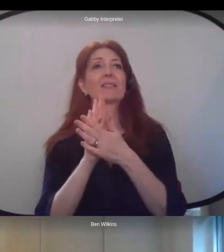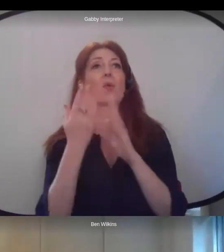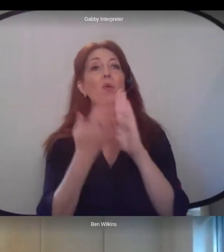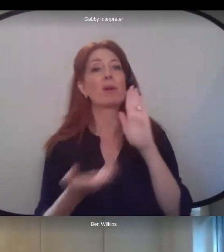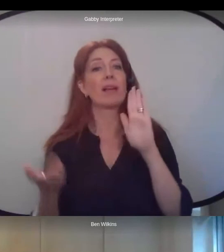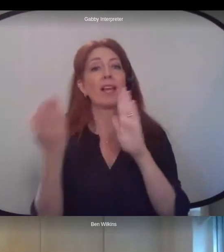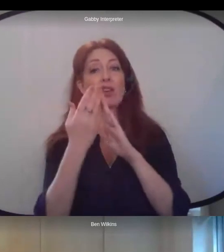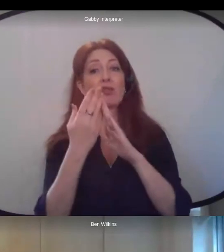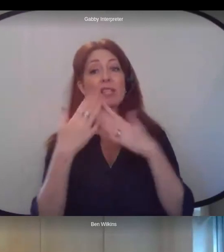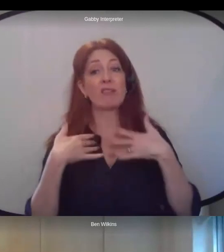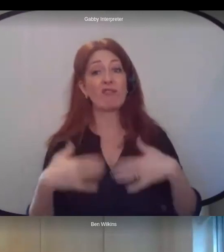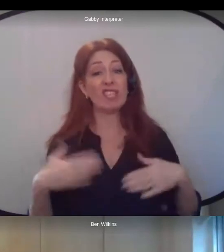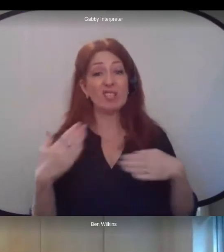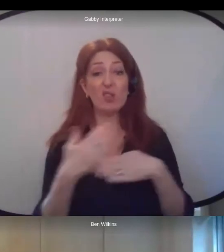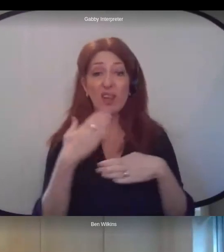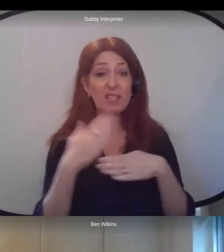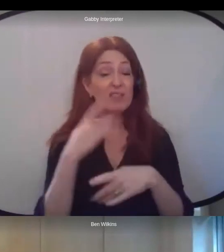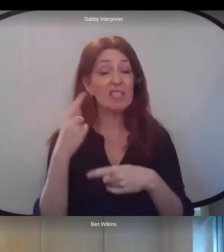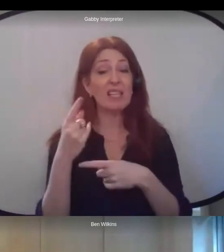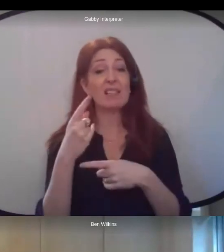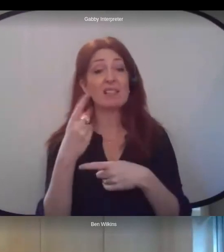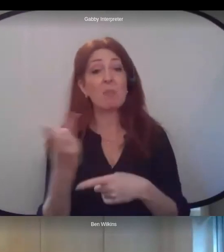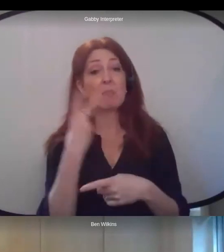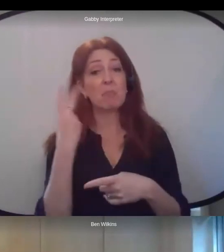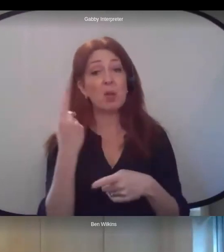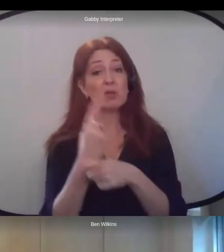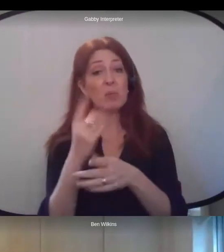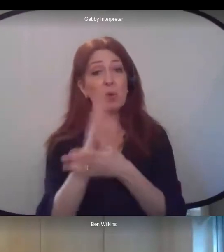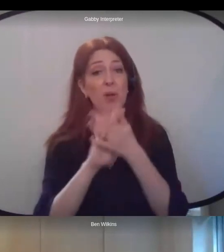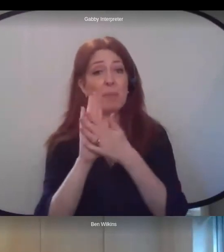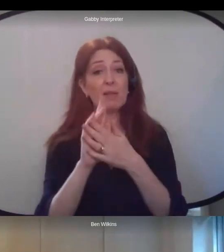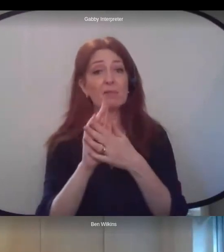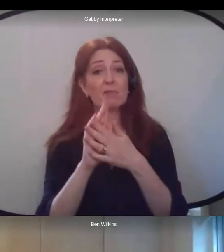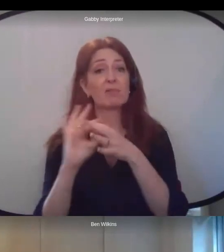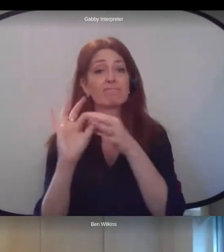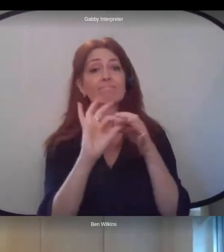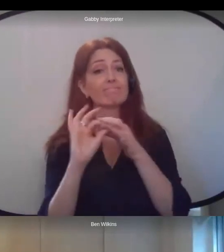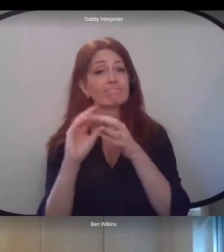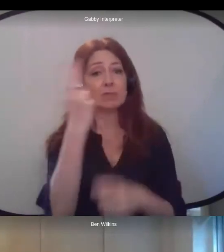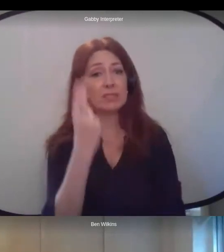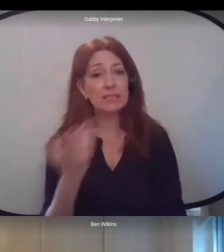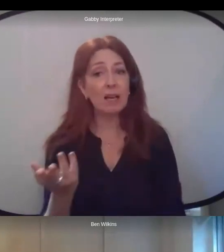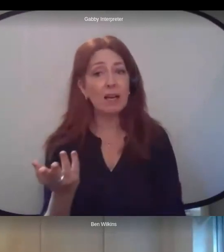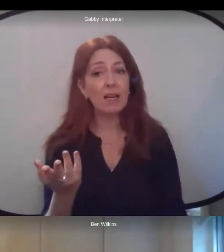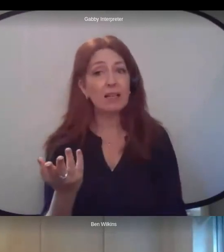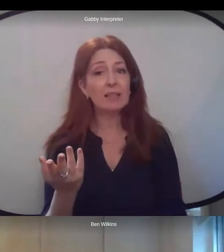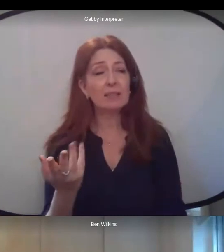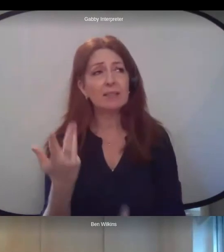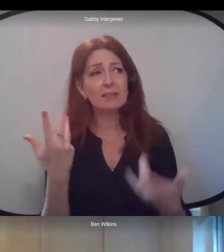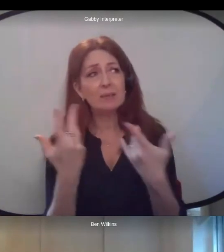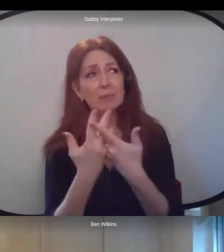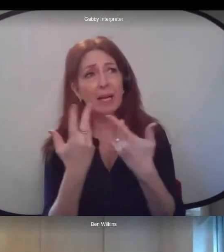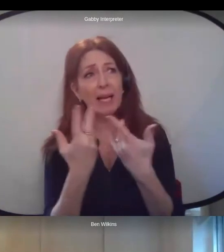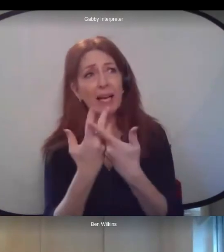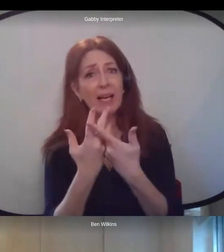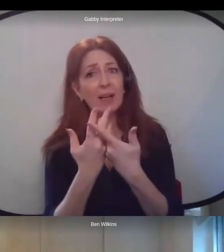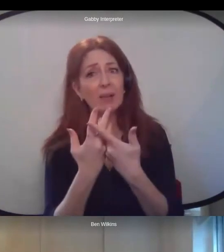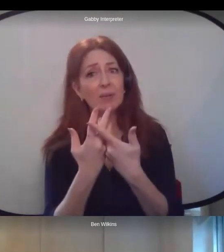I think you both touched on around the co-designing element, but yeah, what springs to mind as an answer to